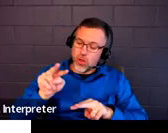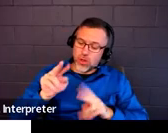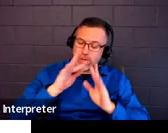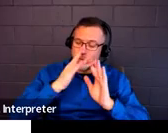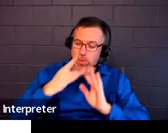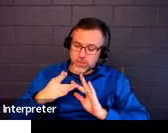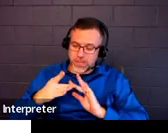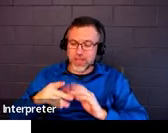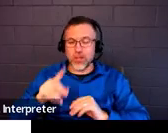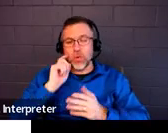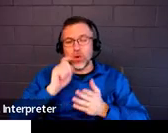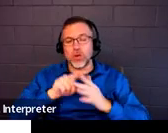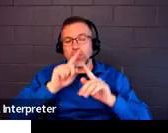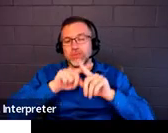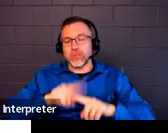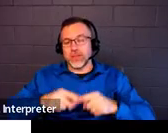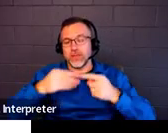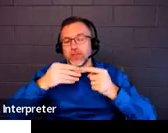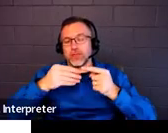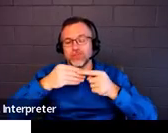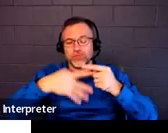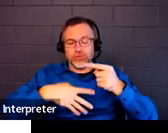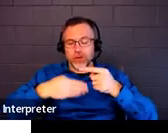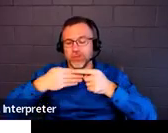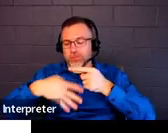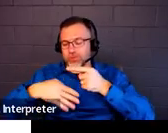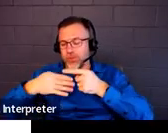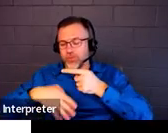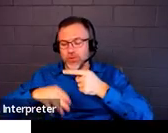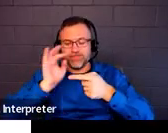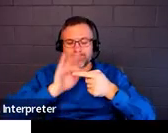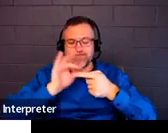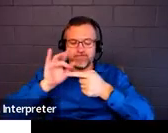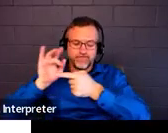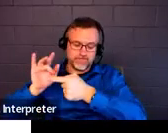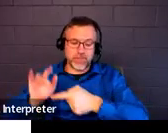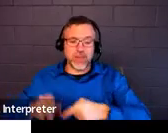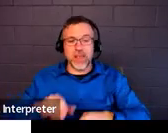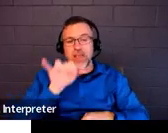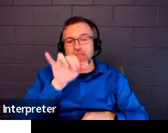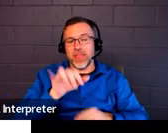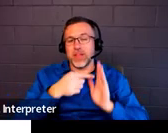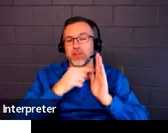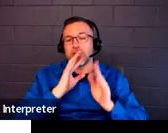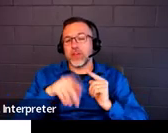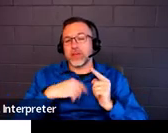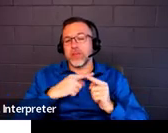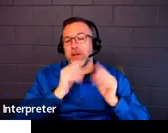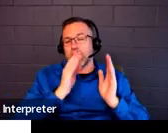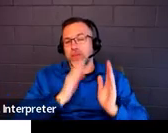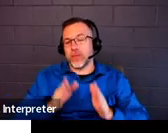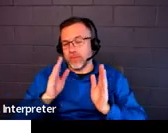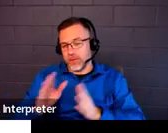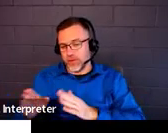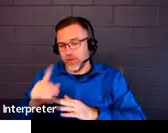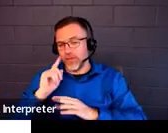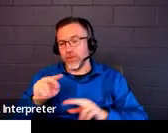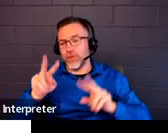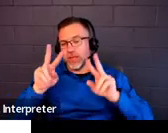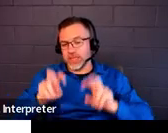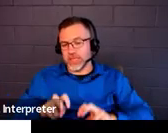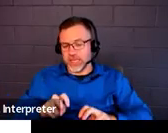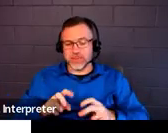there are some different dropdowns that you can open up. So this is the preparing for the assessment piece of that. So there's